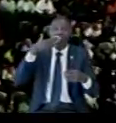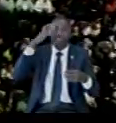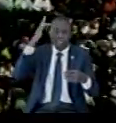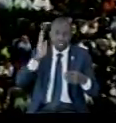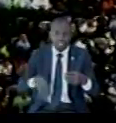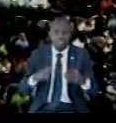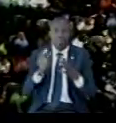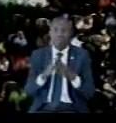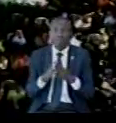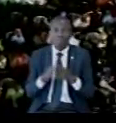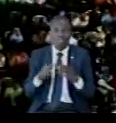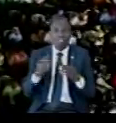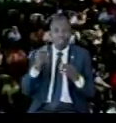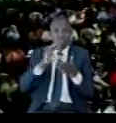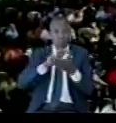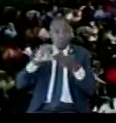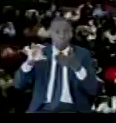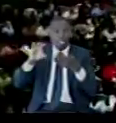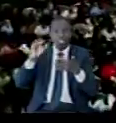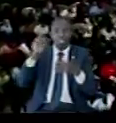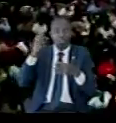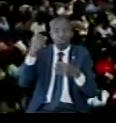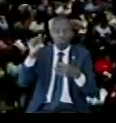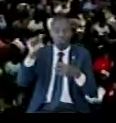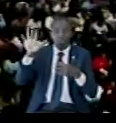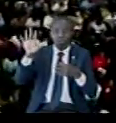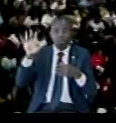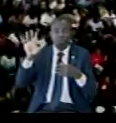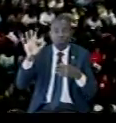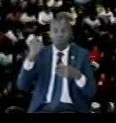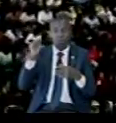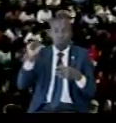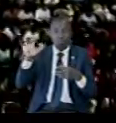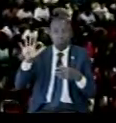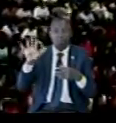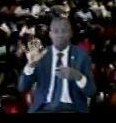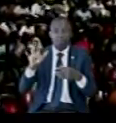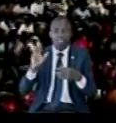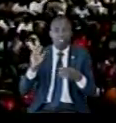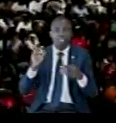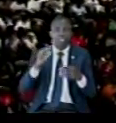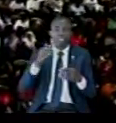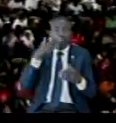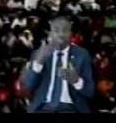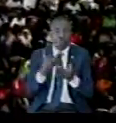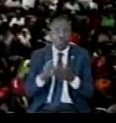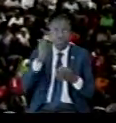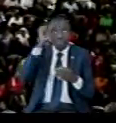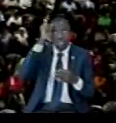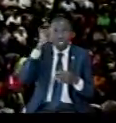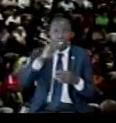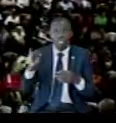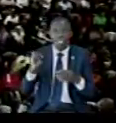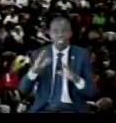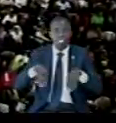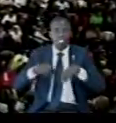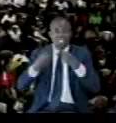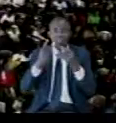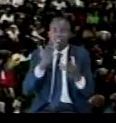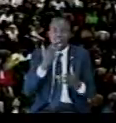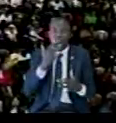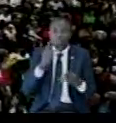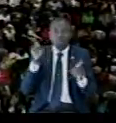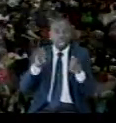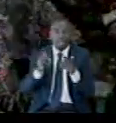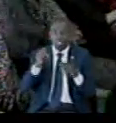verse 15 there. Verse 15 says, good understanding giveth favor. As you hear the